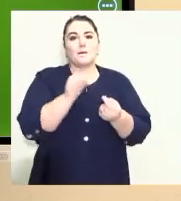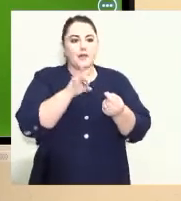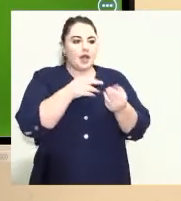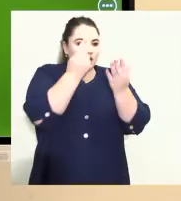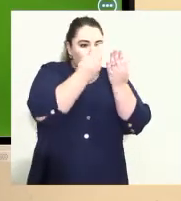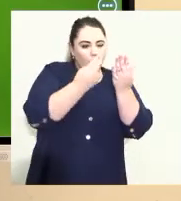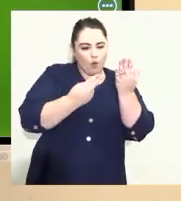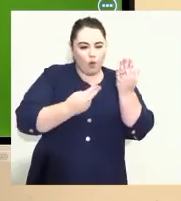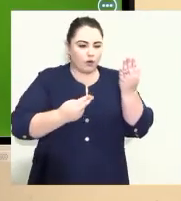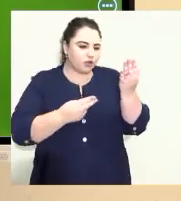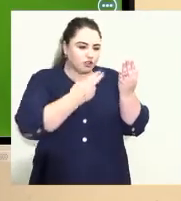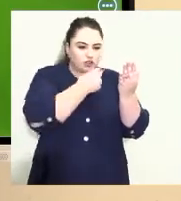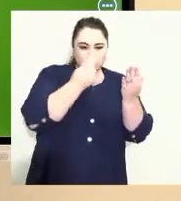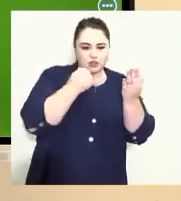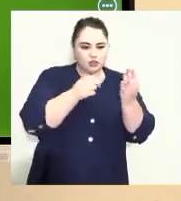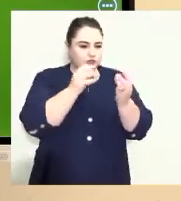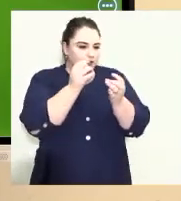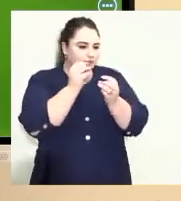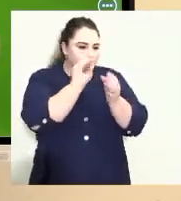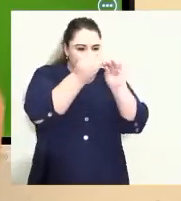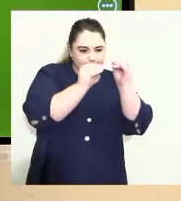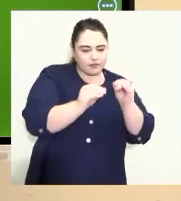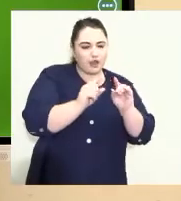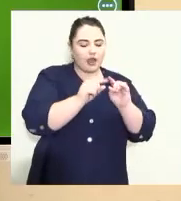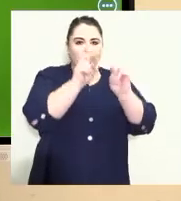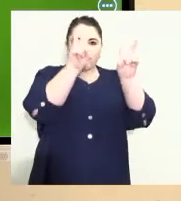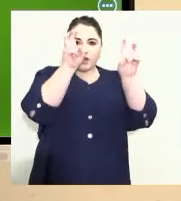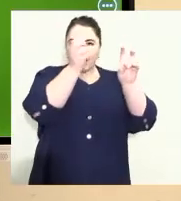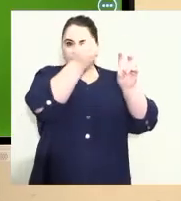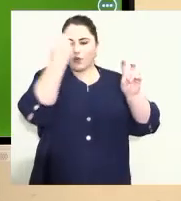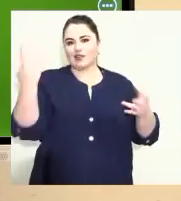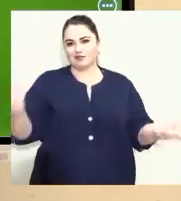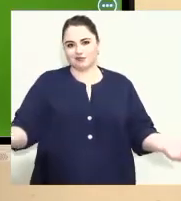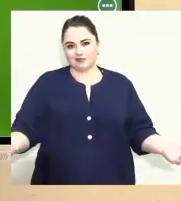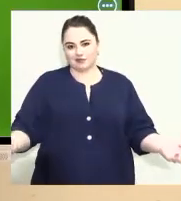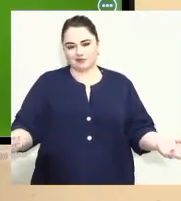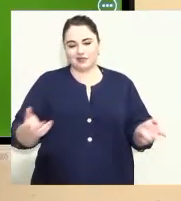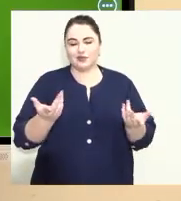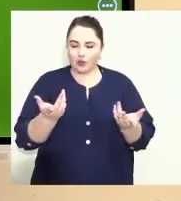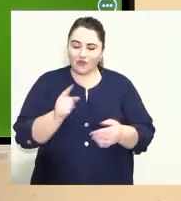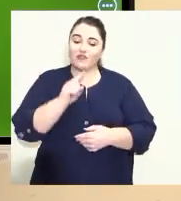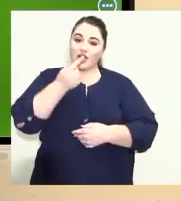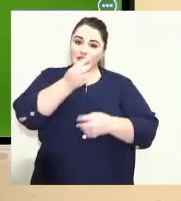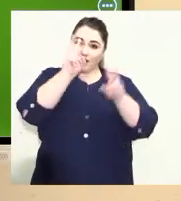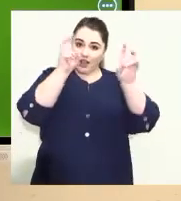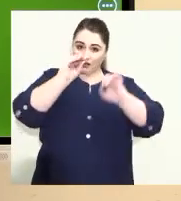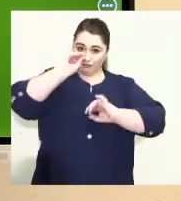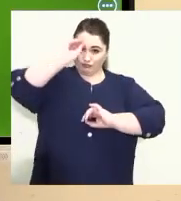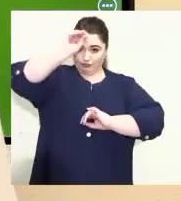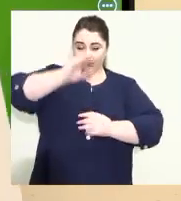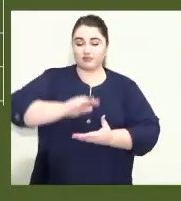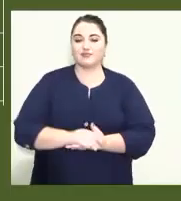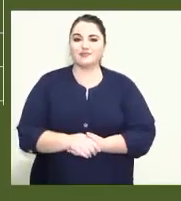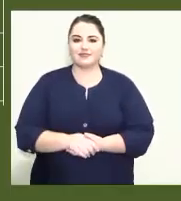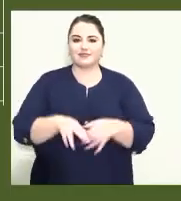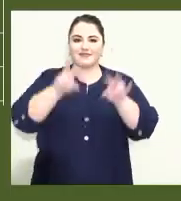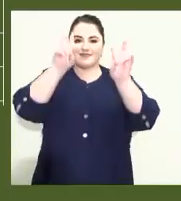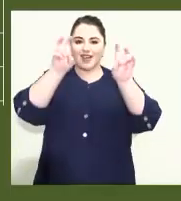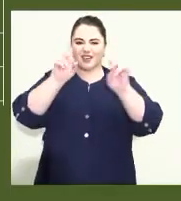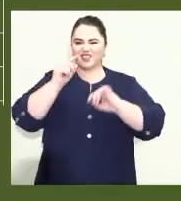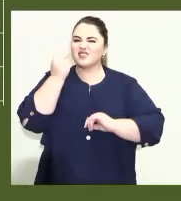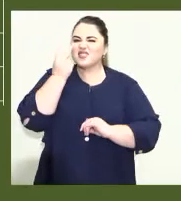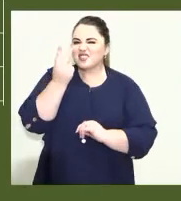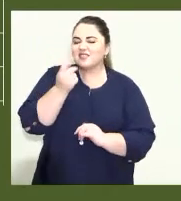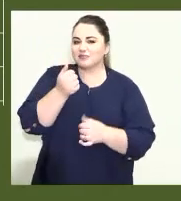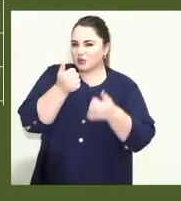involved in drawing the graph that I forget the heading in the end. You write the heading first. Look at this